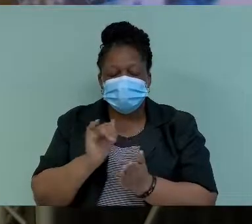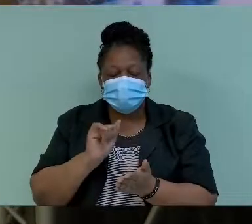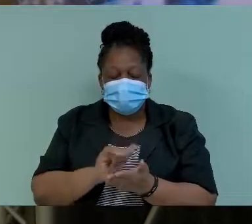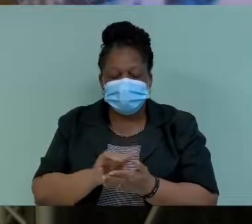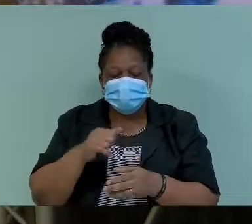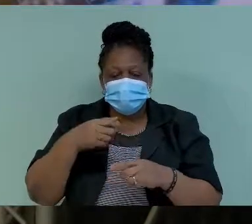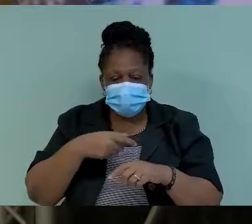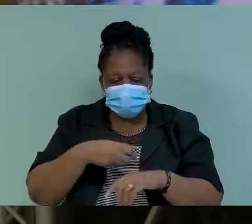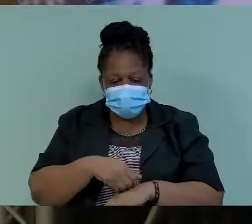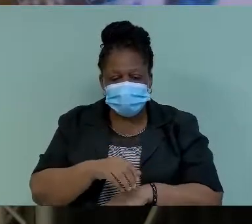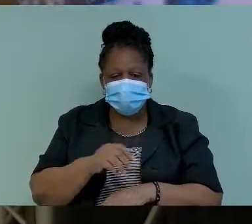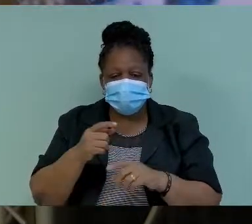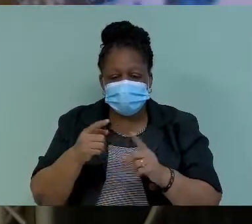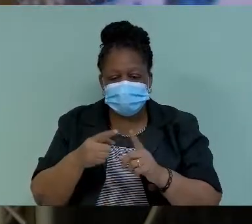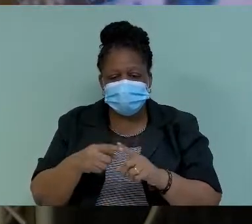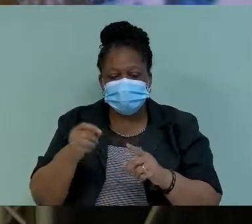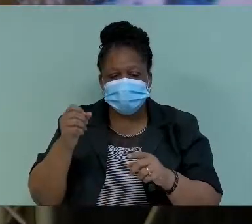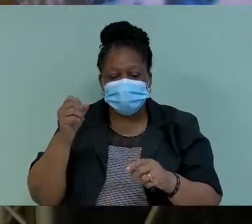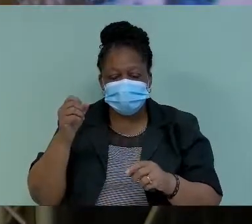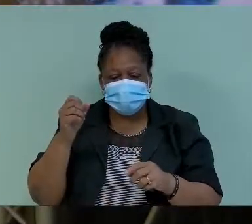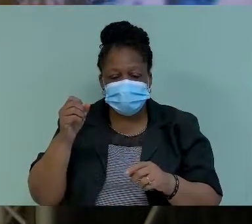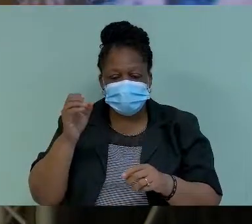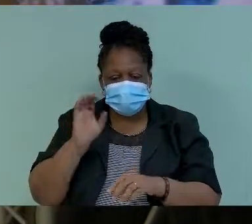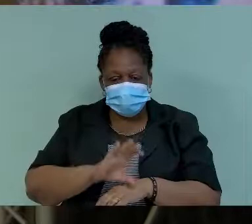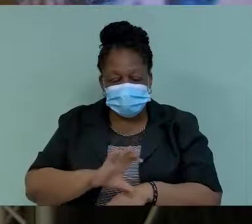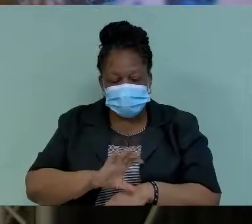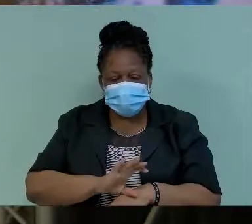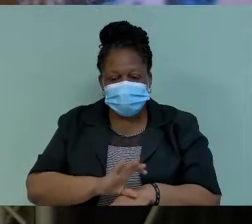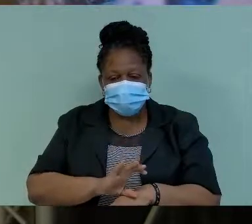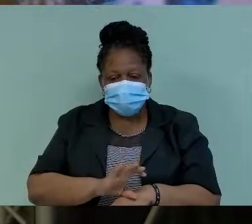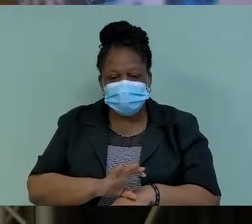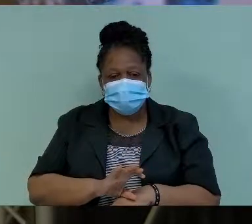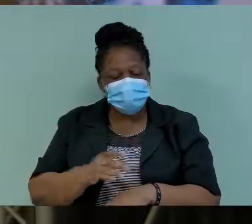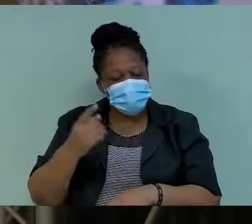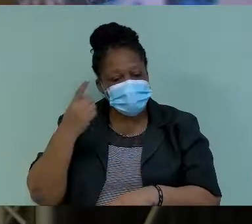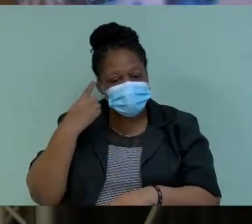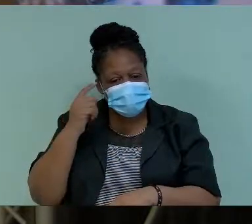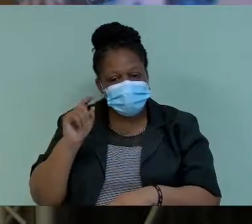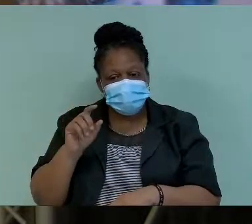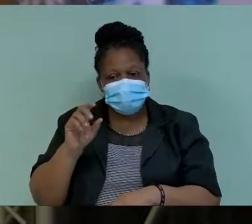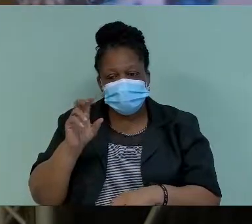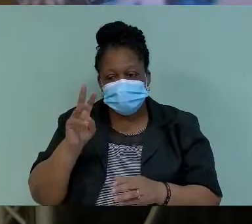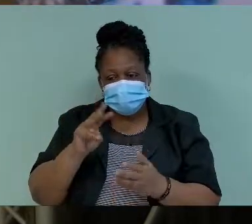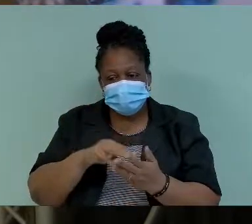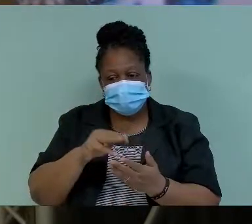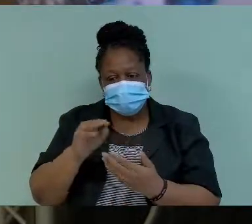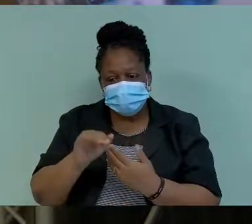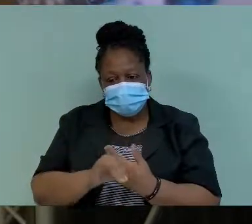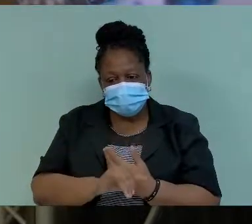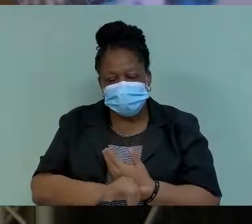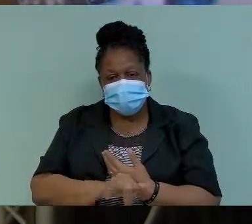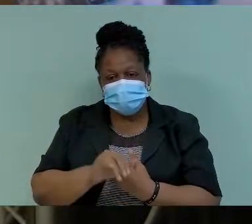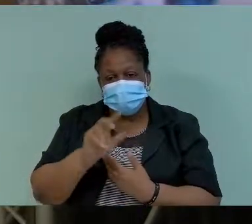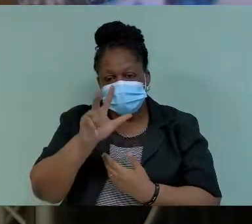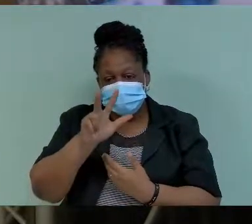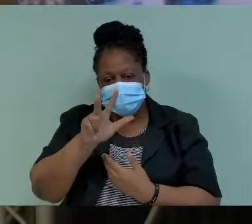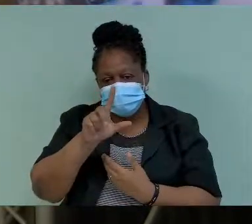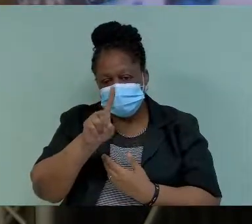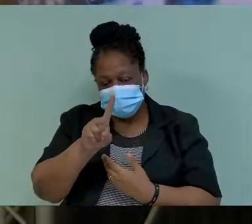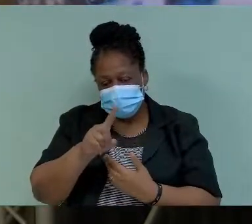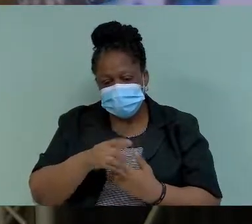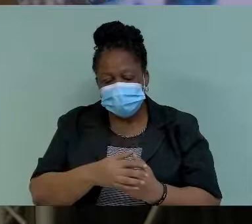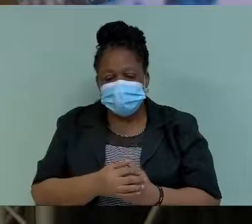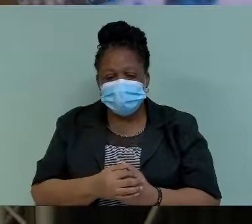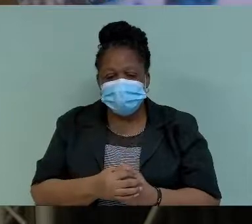of Pentecost, or Whit Sunday, described by some as the birthday of the church, when